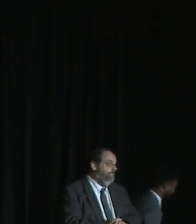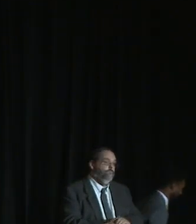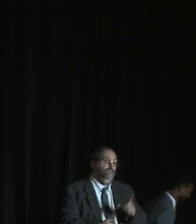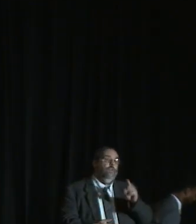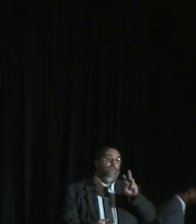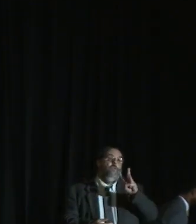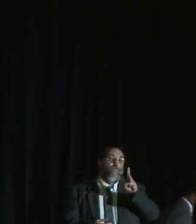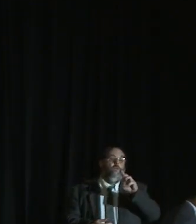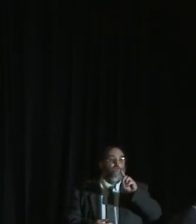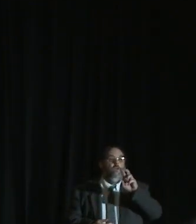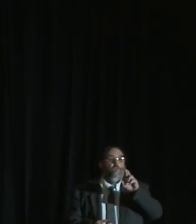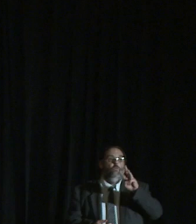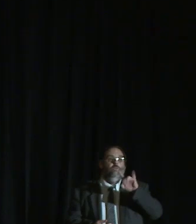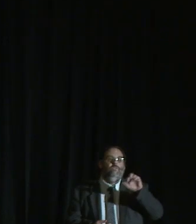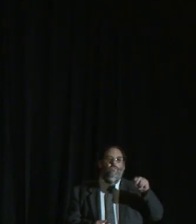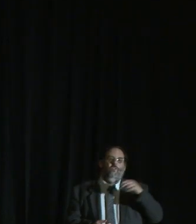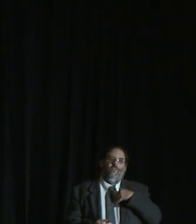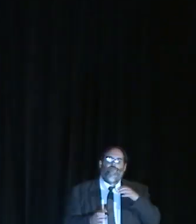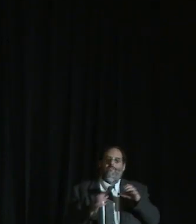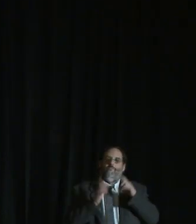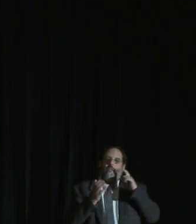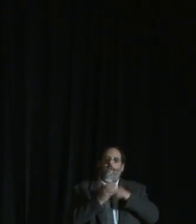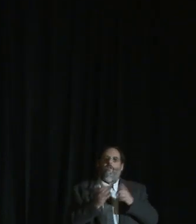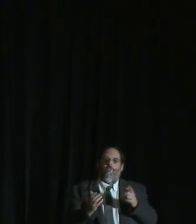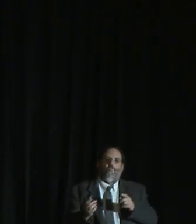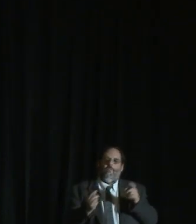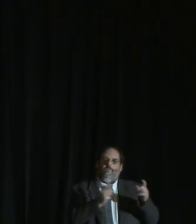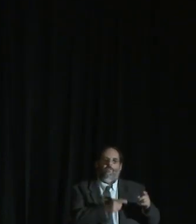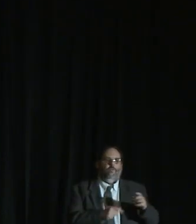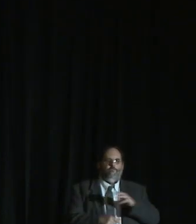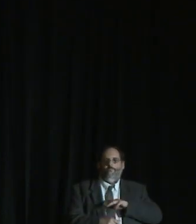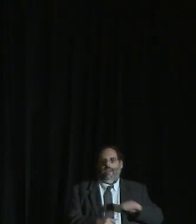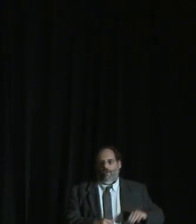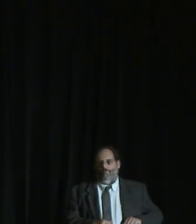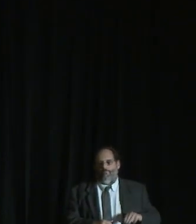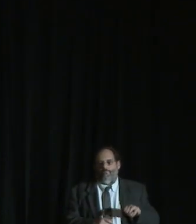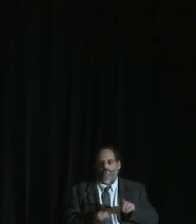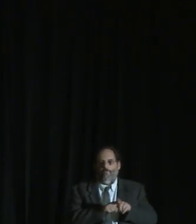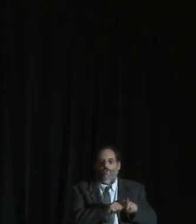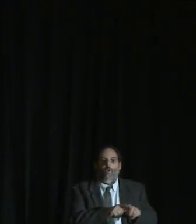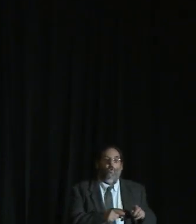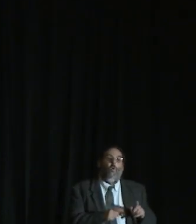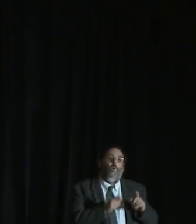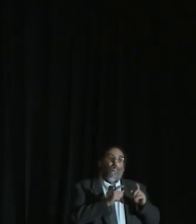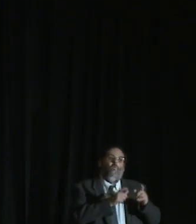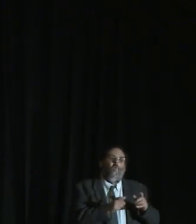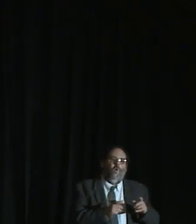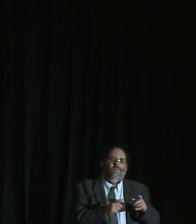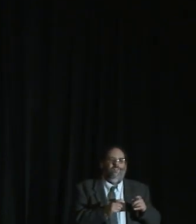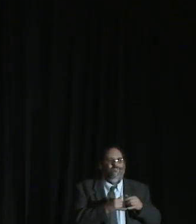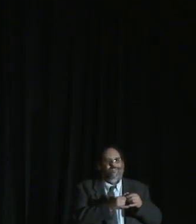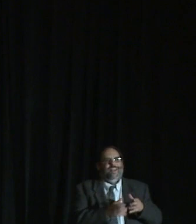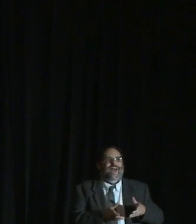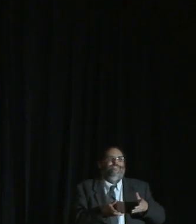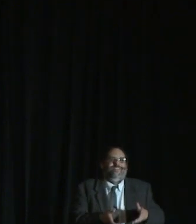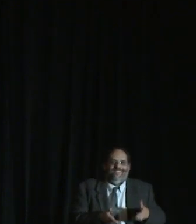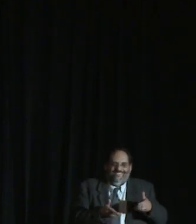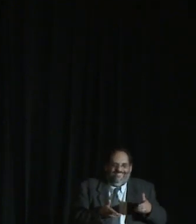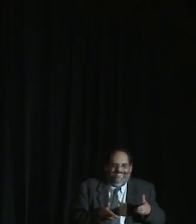Dr. Wilson also has a certificate of recognition from the mayor, and the award is a little bit heavier than we realize,